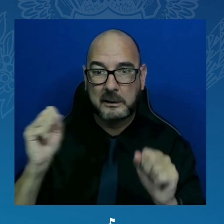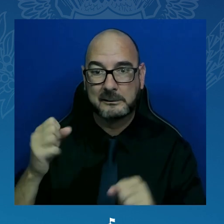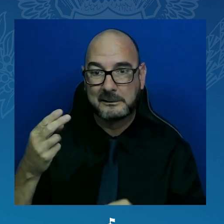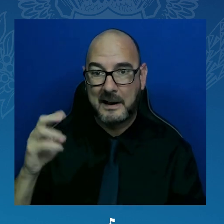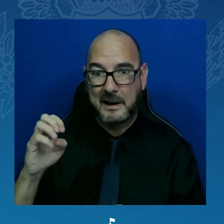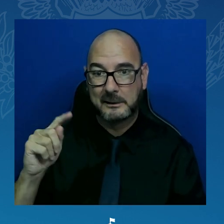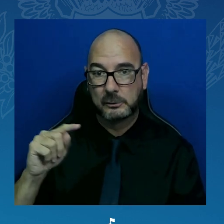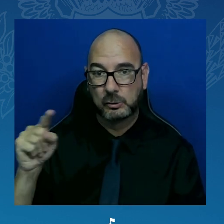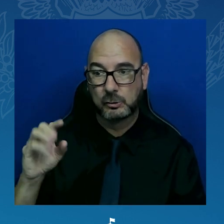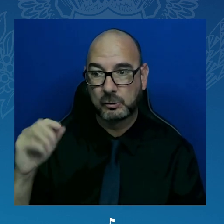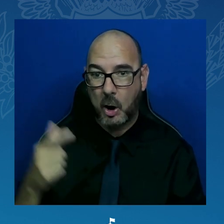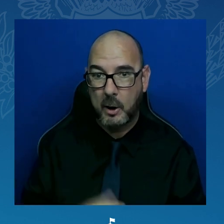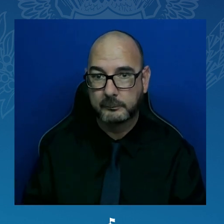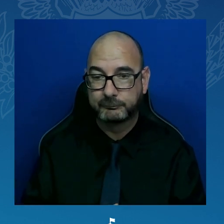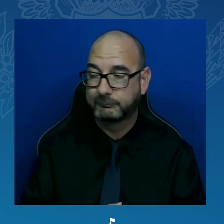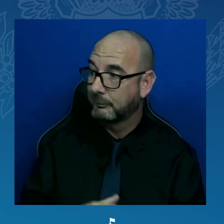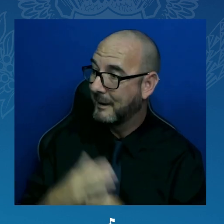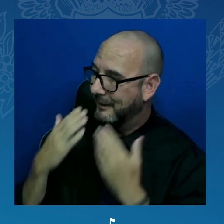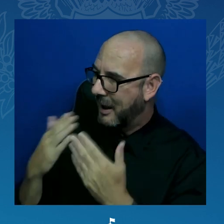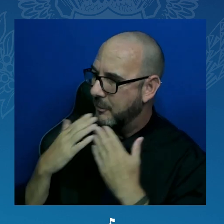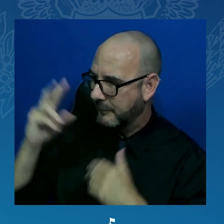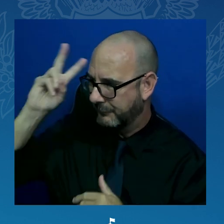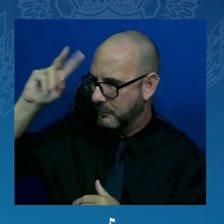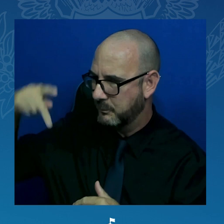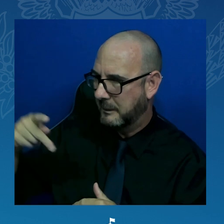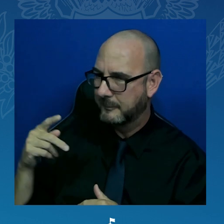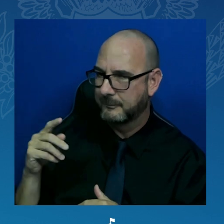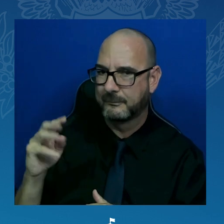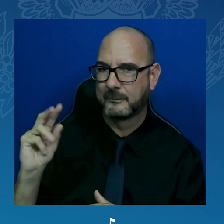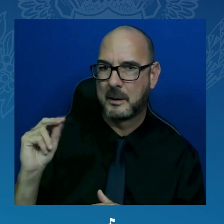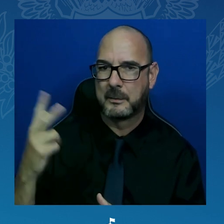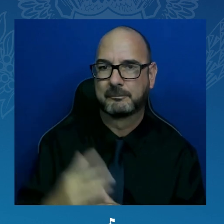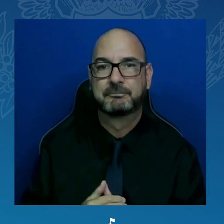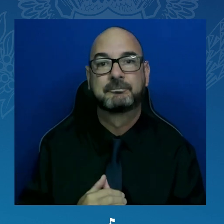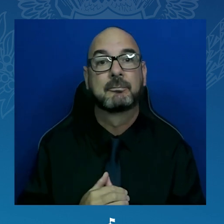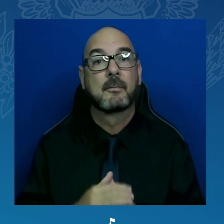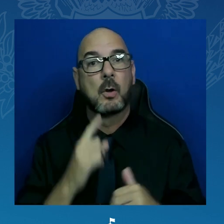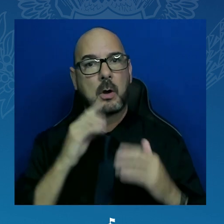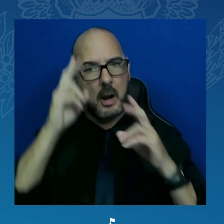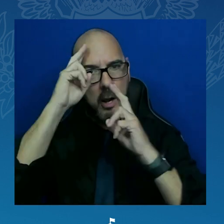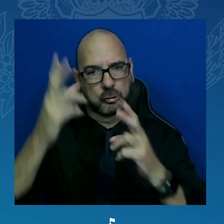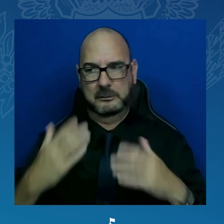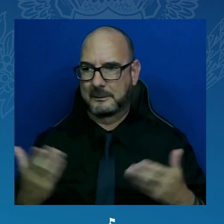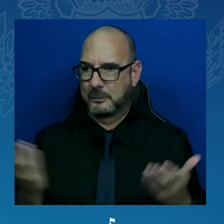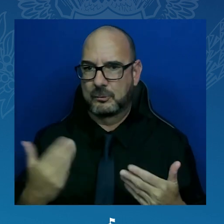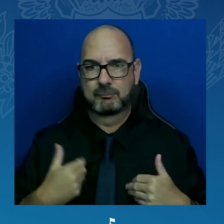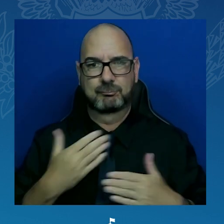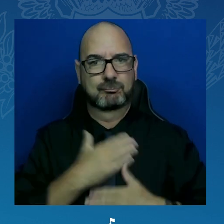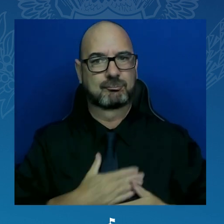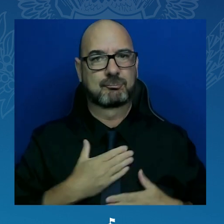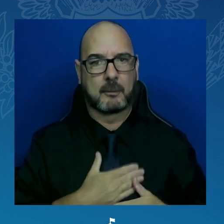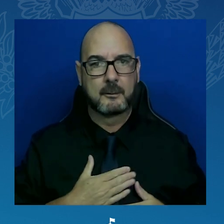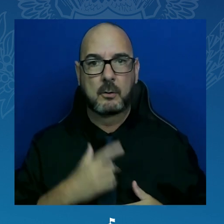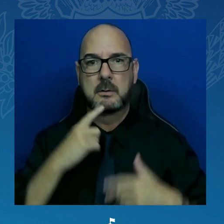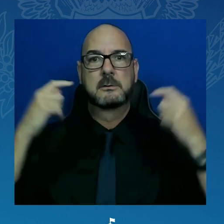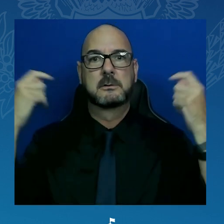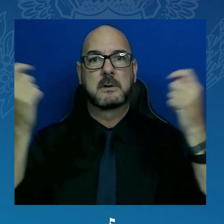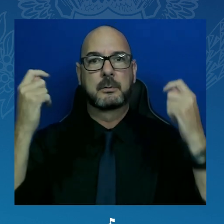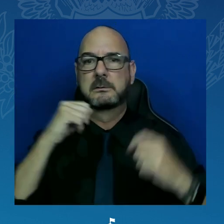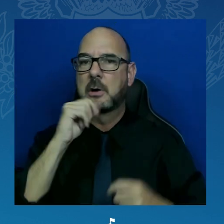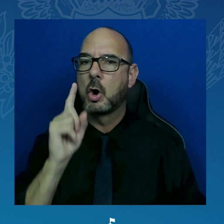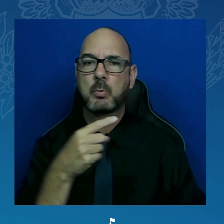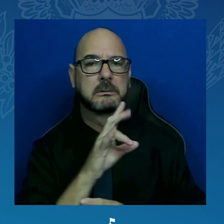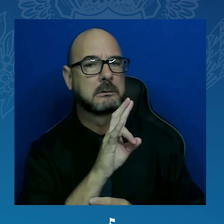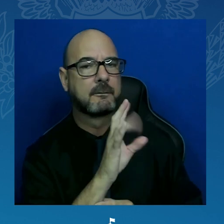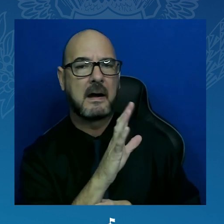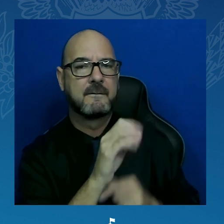Madam Vice President. It's a great honor to be here today. and a pleasure not to celebrate not only